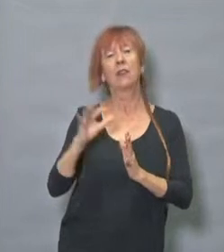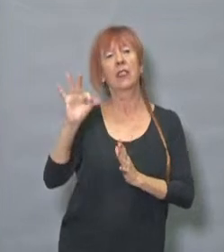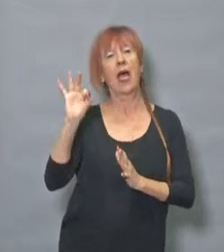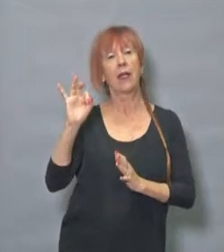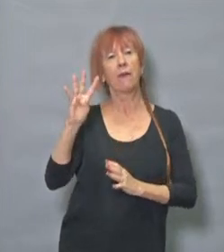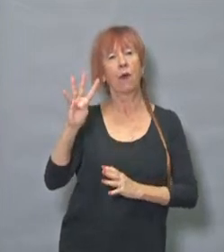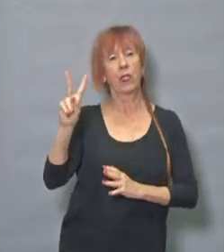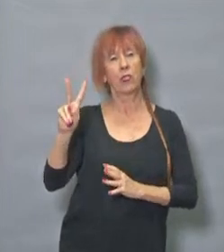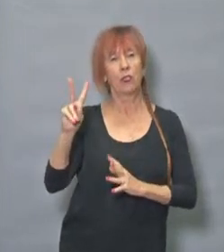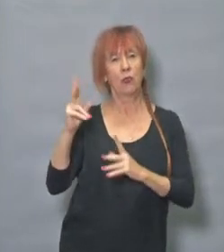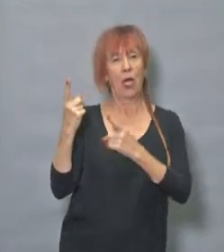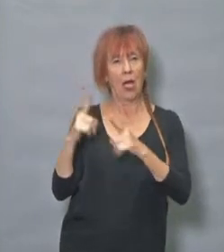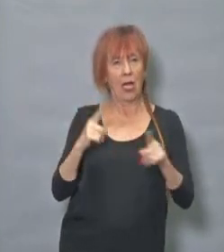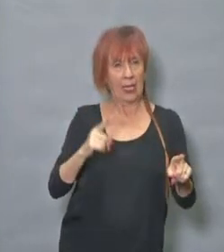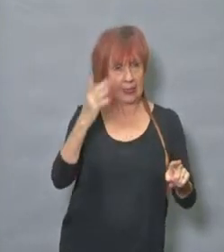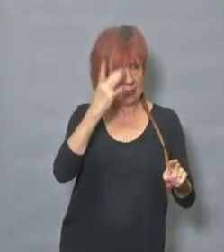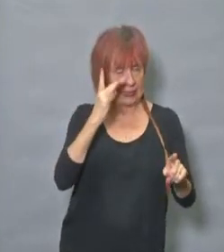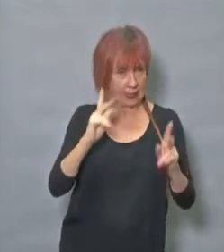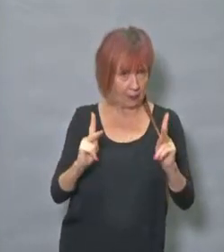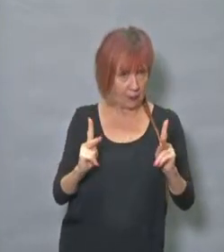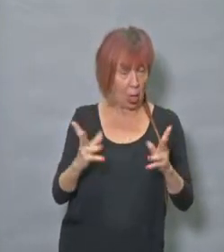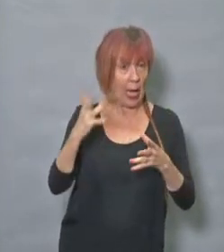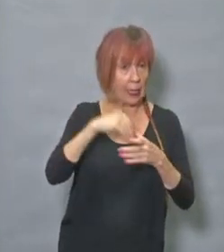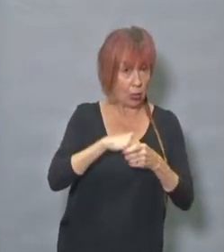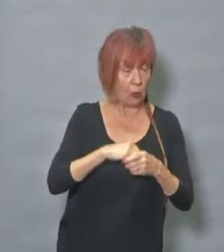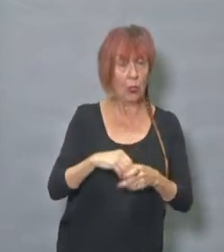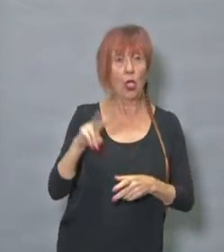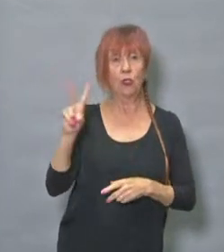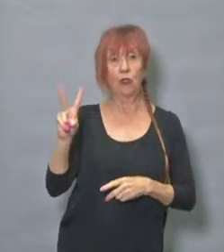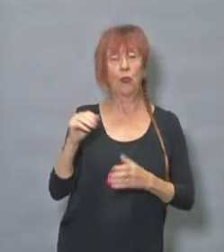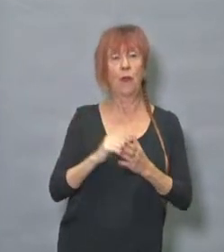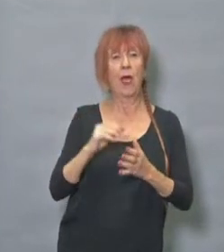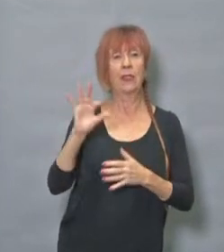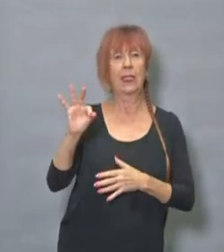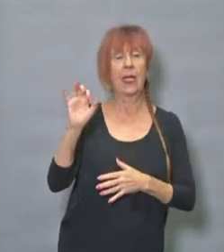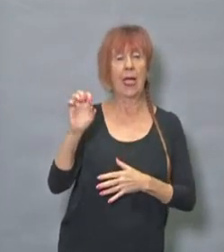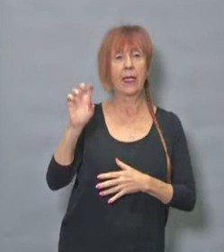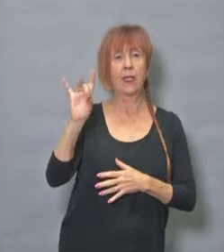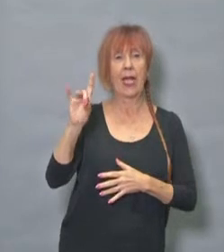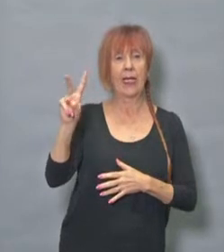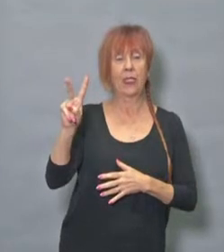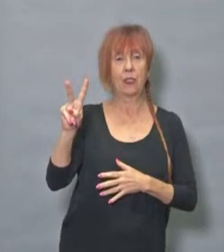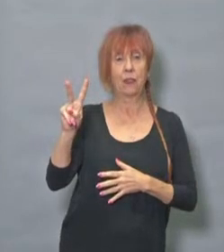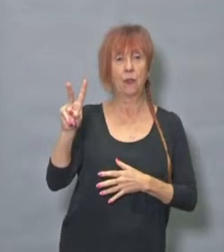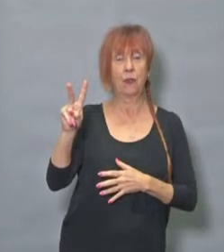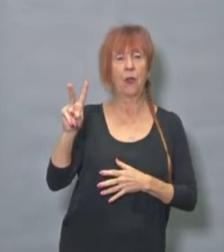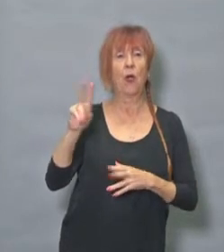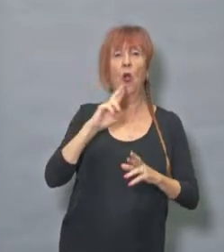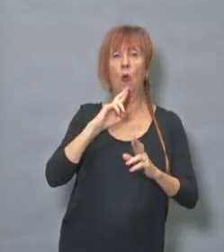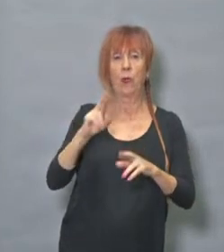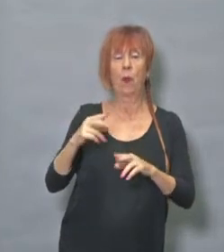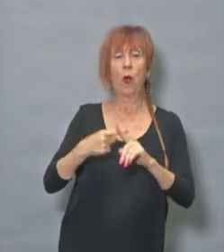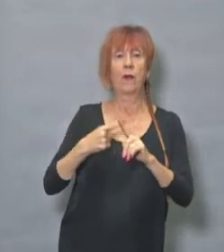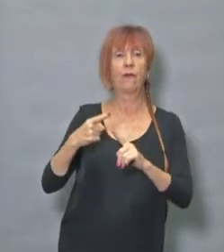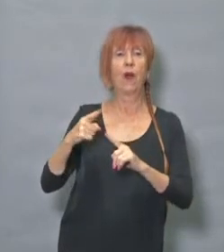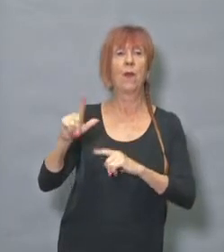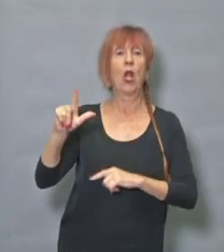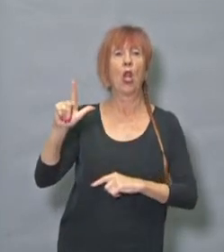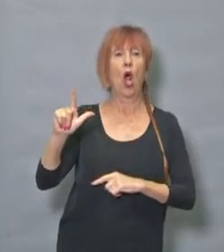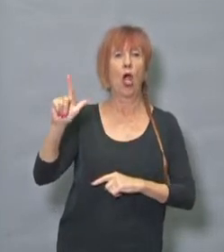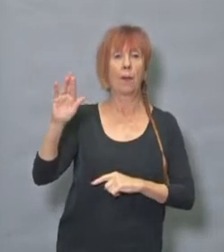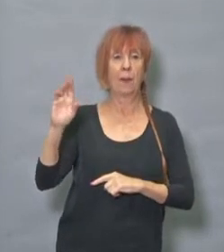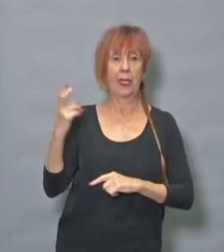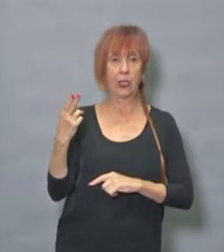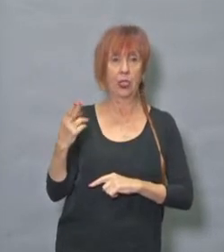85,942 total cases we're reporting include 2,982 total cases reported by the City of Long